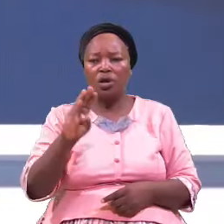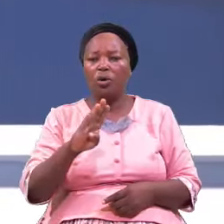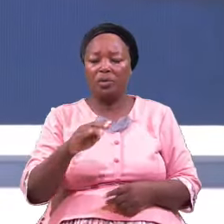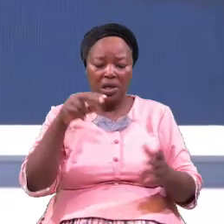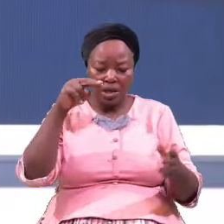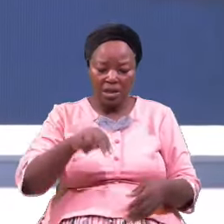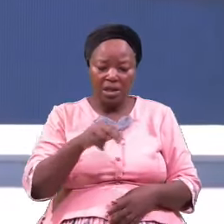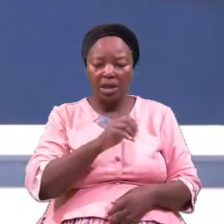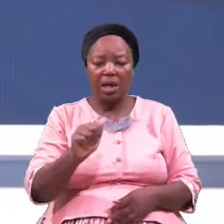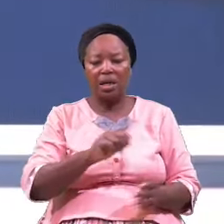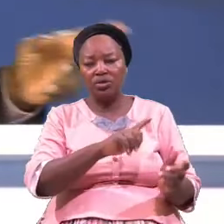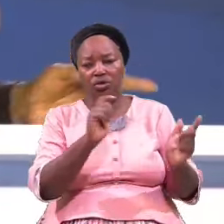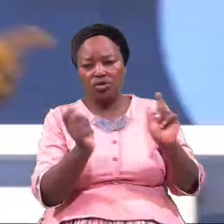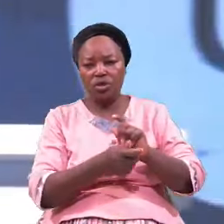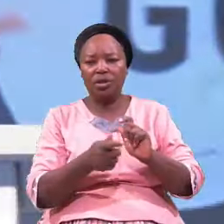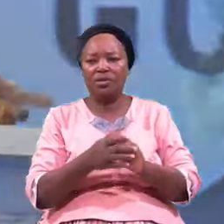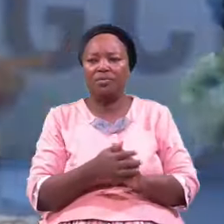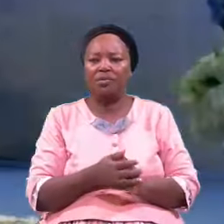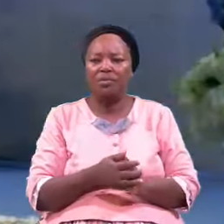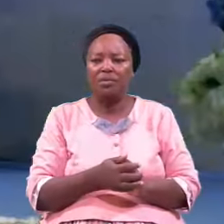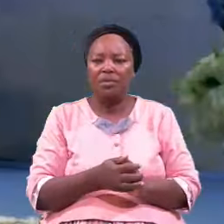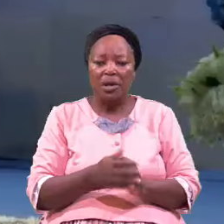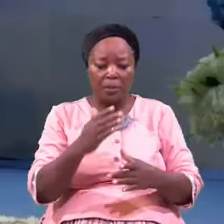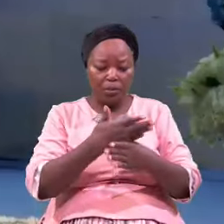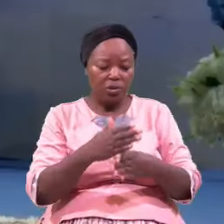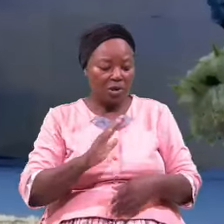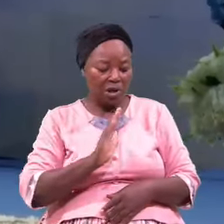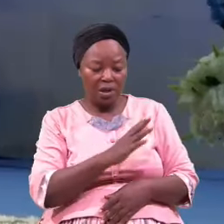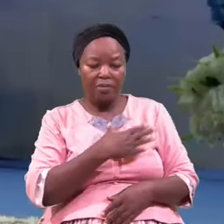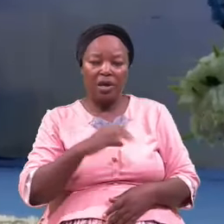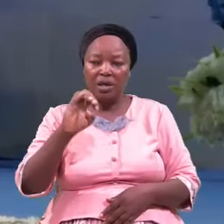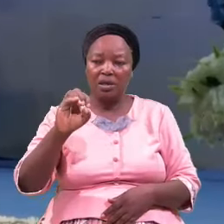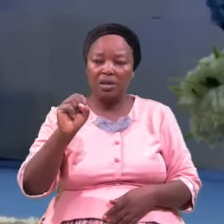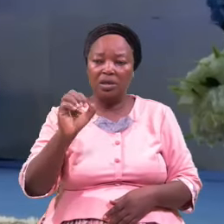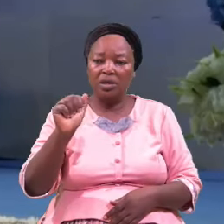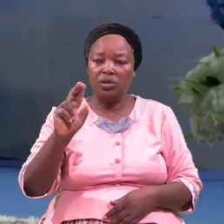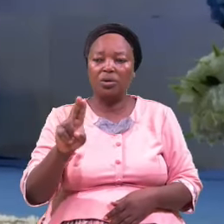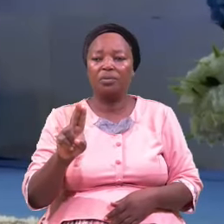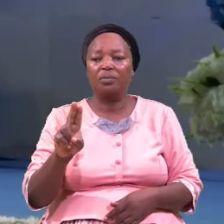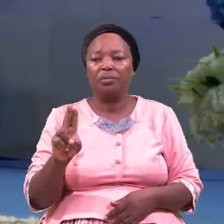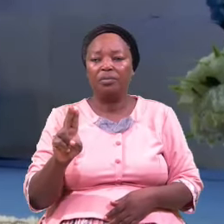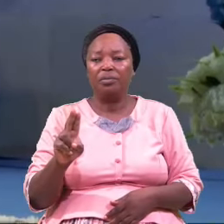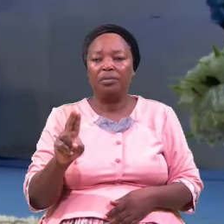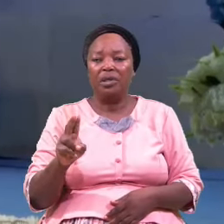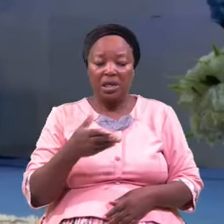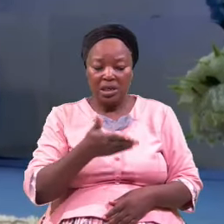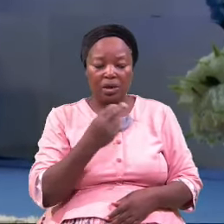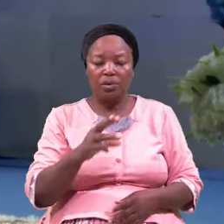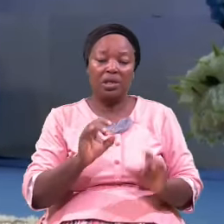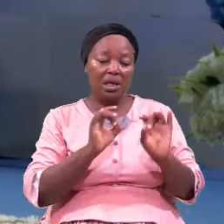Between Him And Esau There Was Hatred